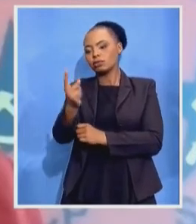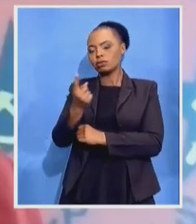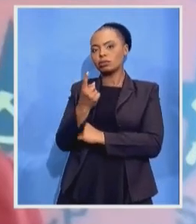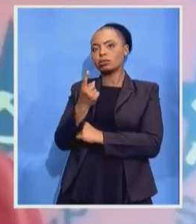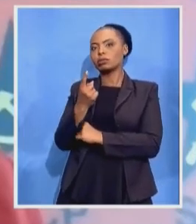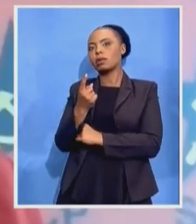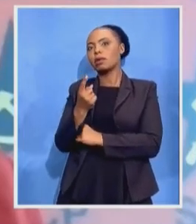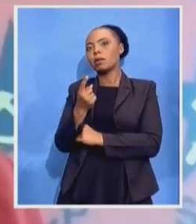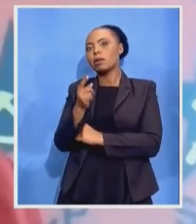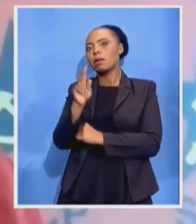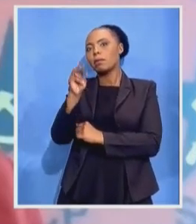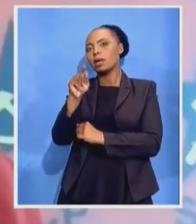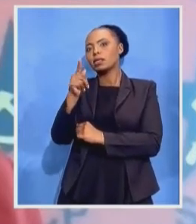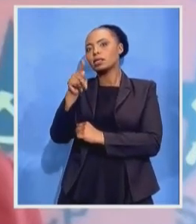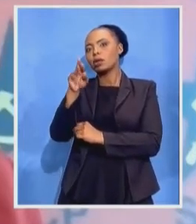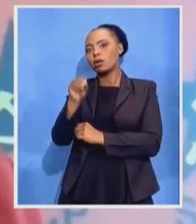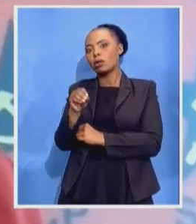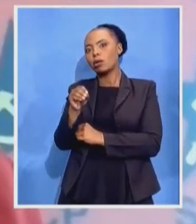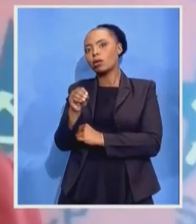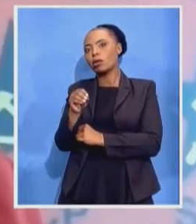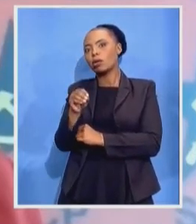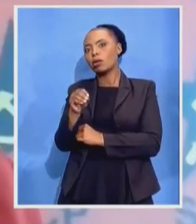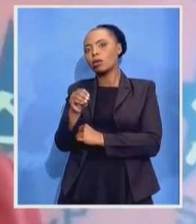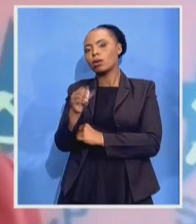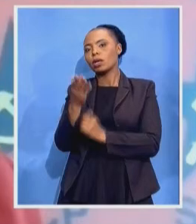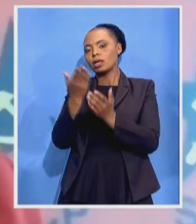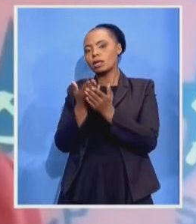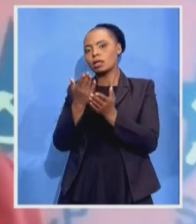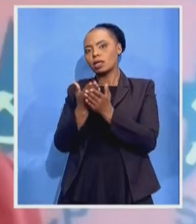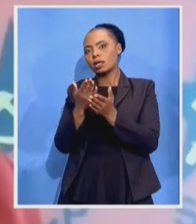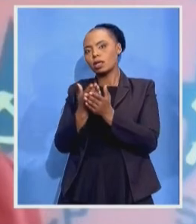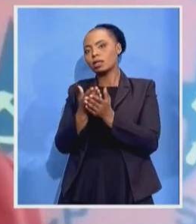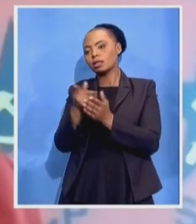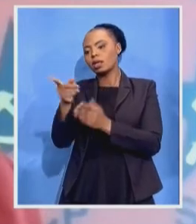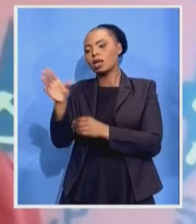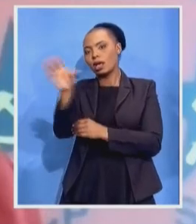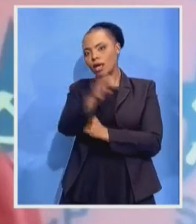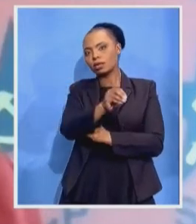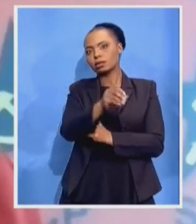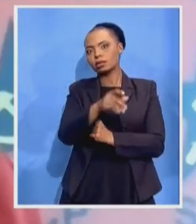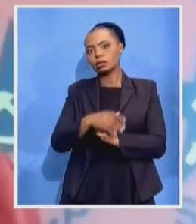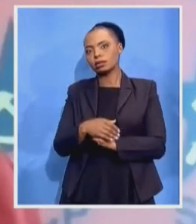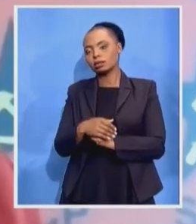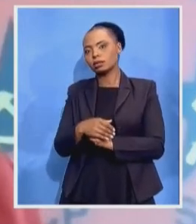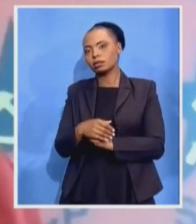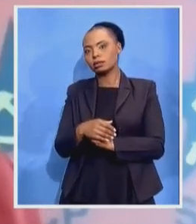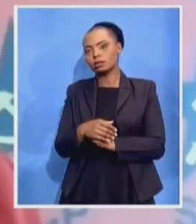window so that he can ask the question. Yes, Samkelo, welcome.